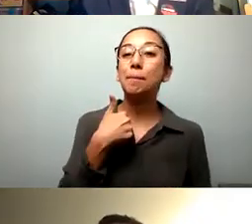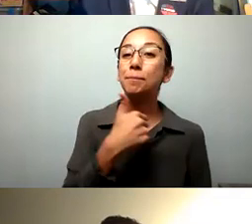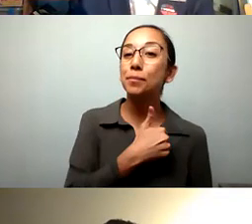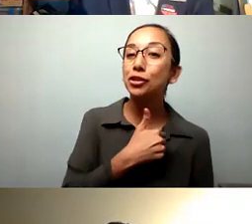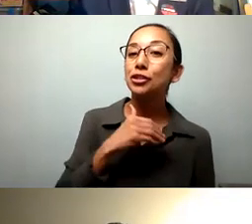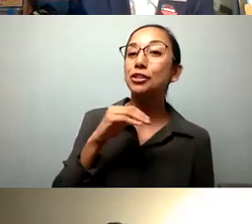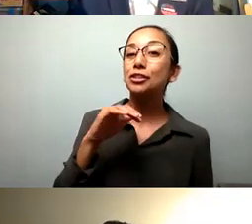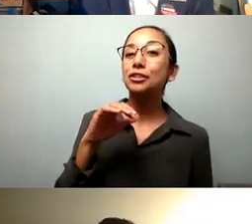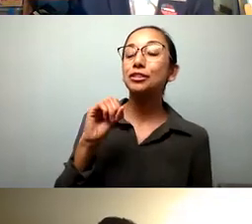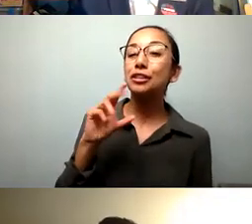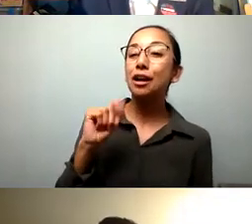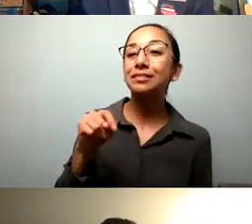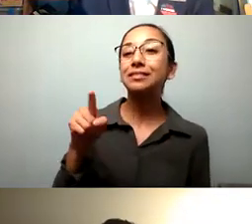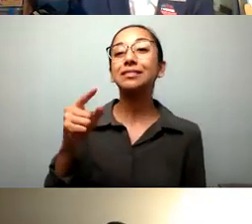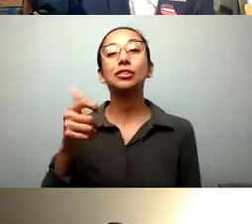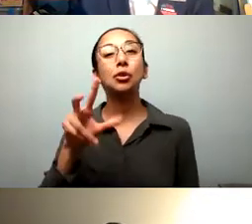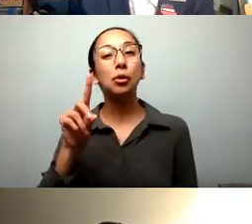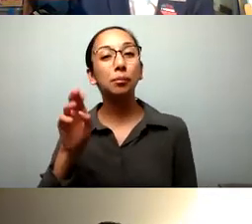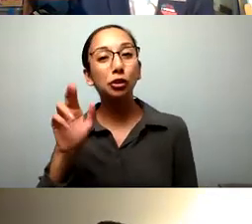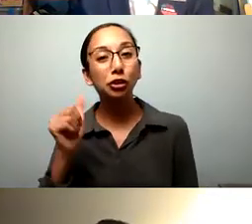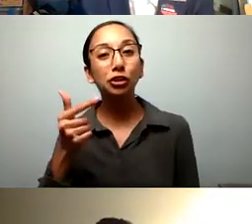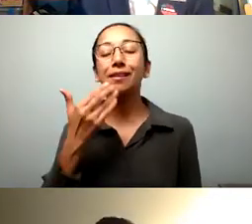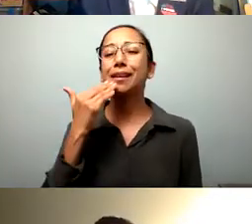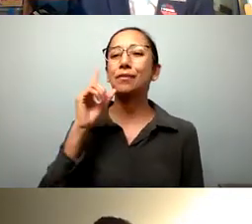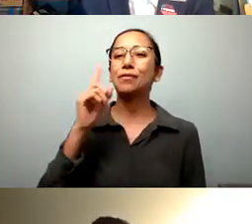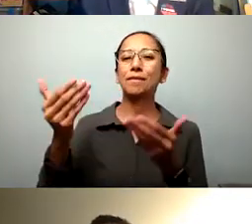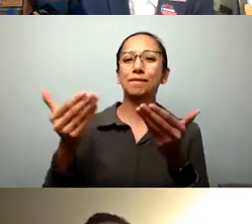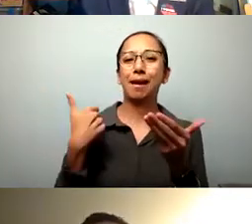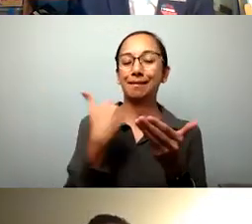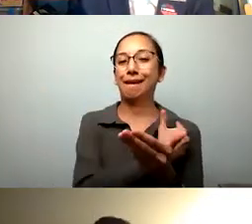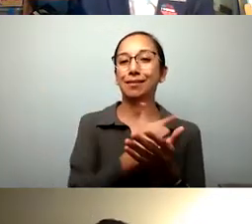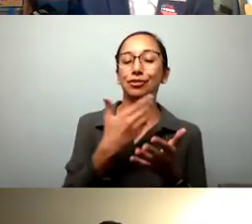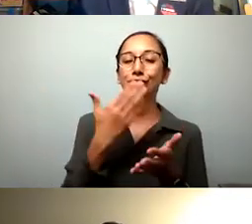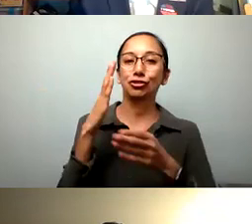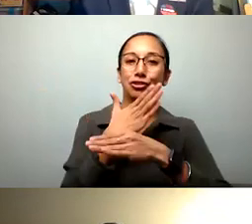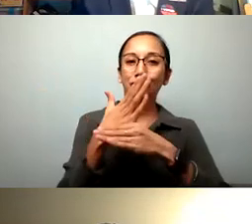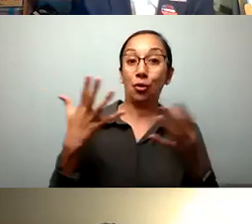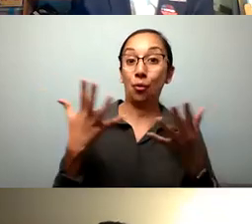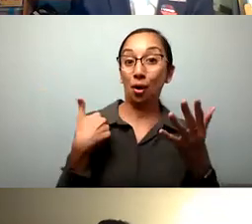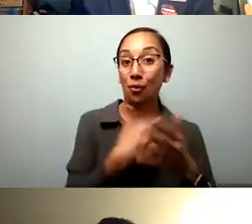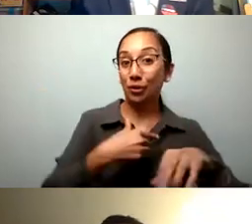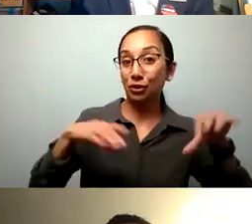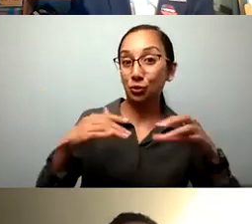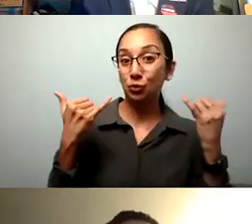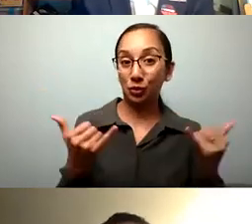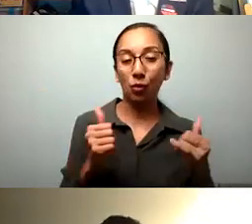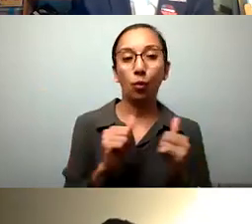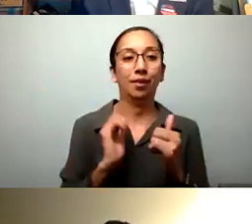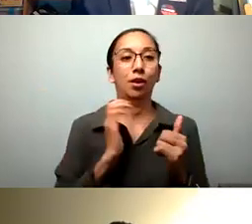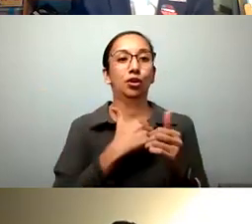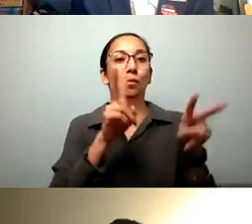you very much for inviting us to share what we're doing right now with our supervised care for students.